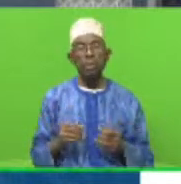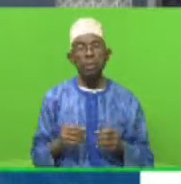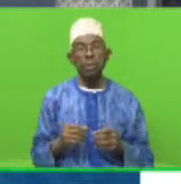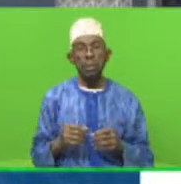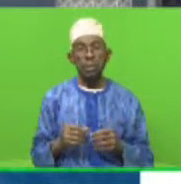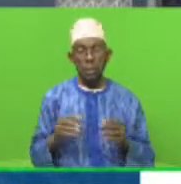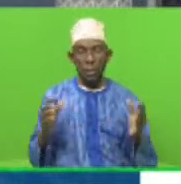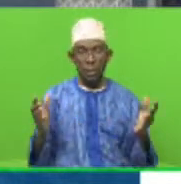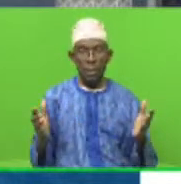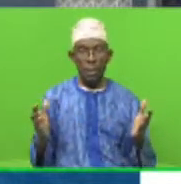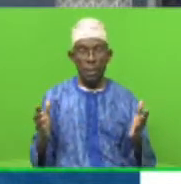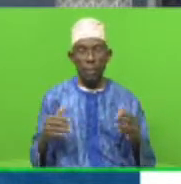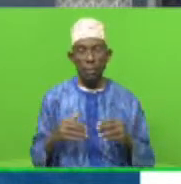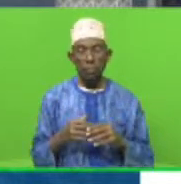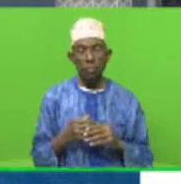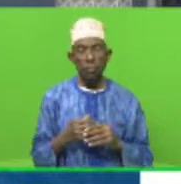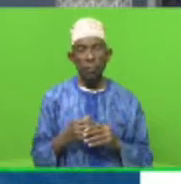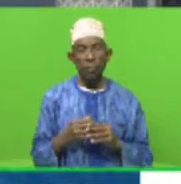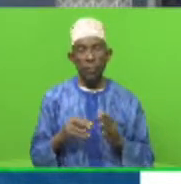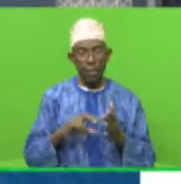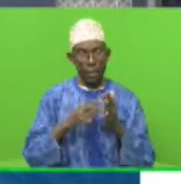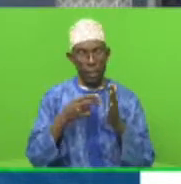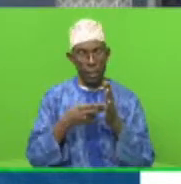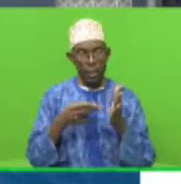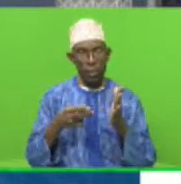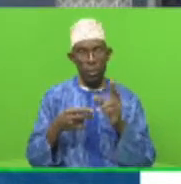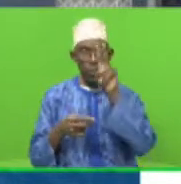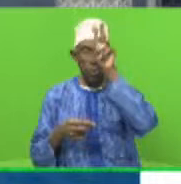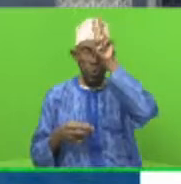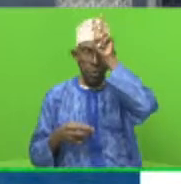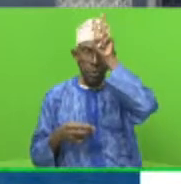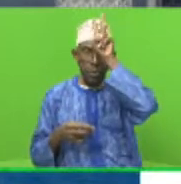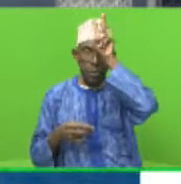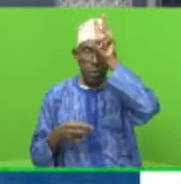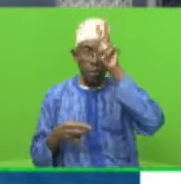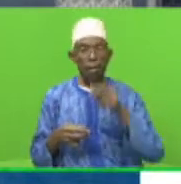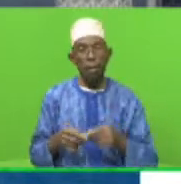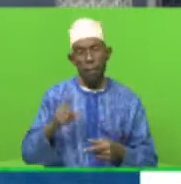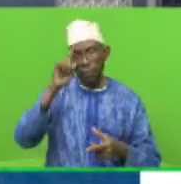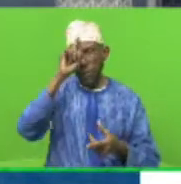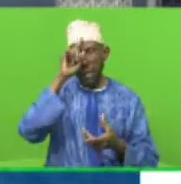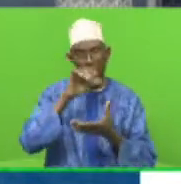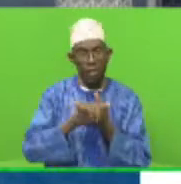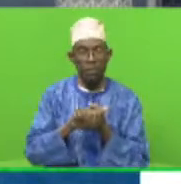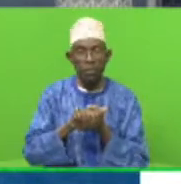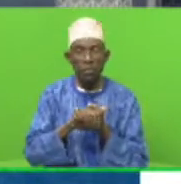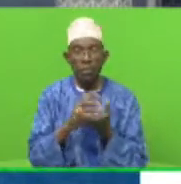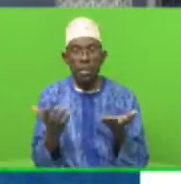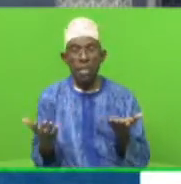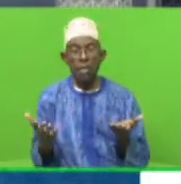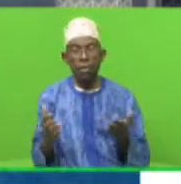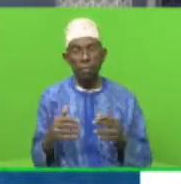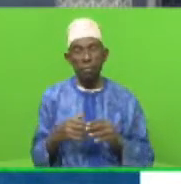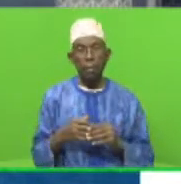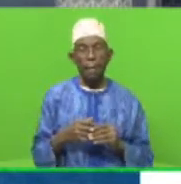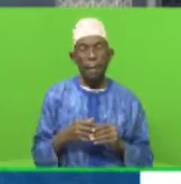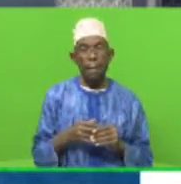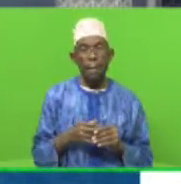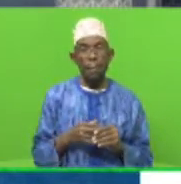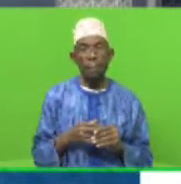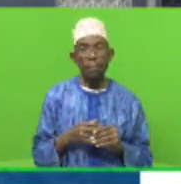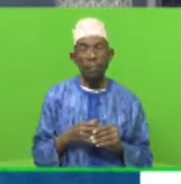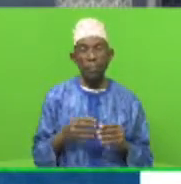greatest, wal-iyad billah. Now these goats that we believe, you know, they are the greatest, wal-iyad